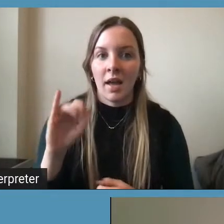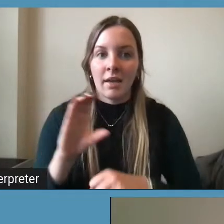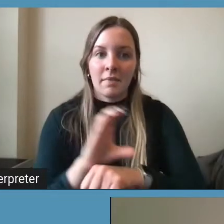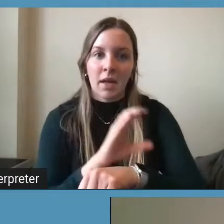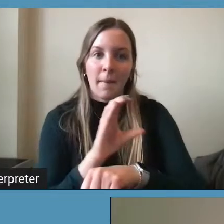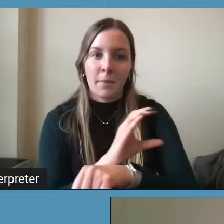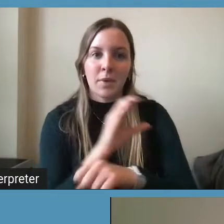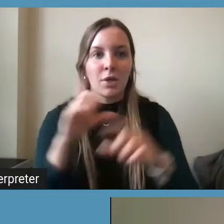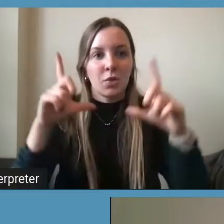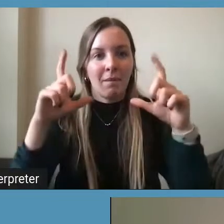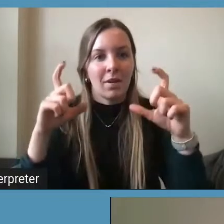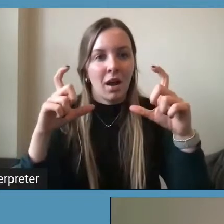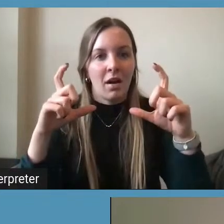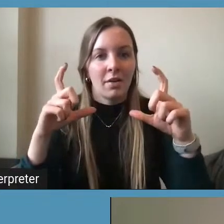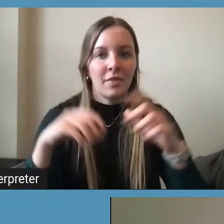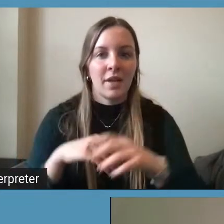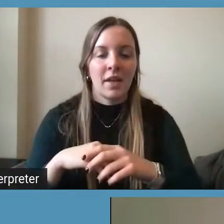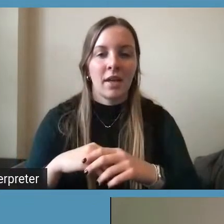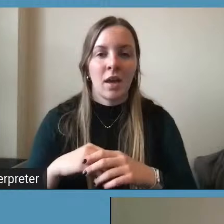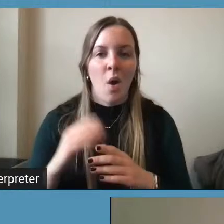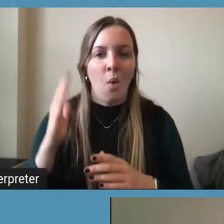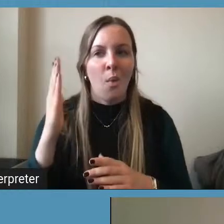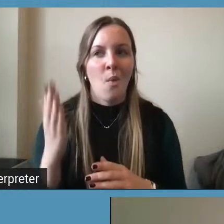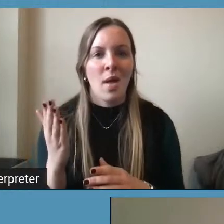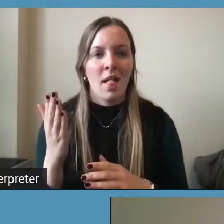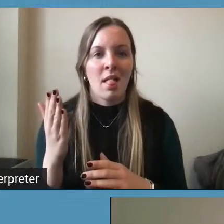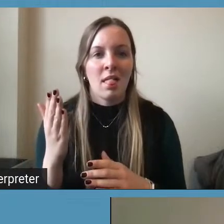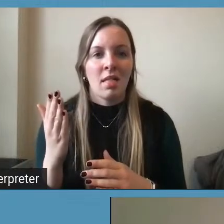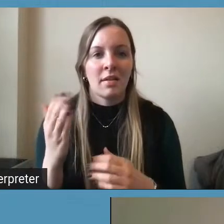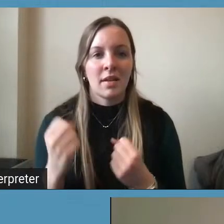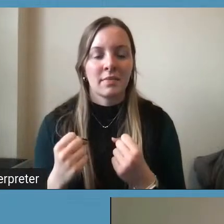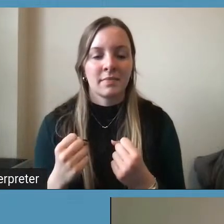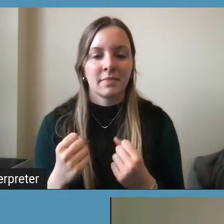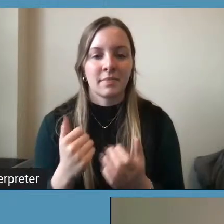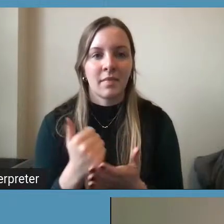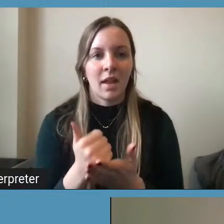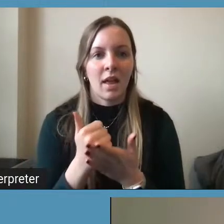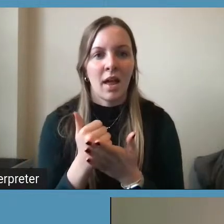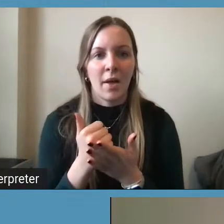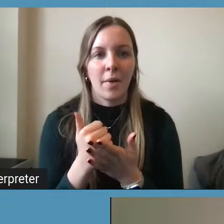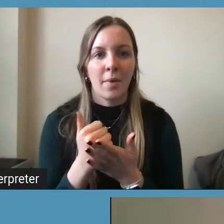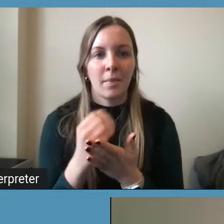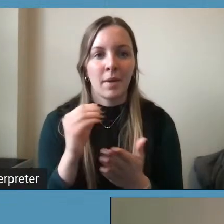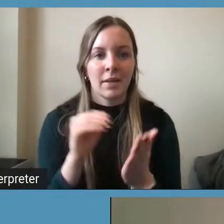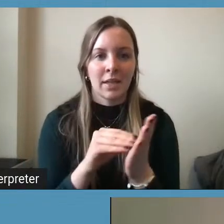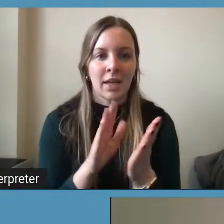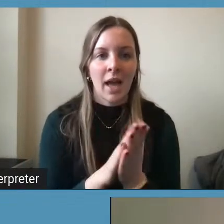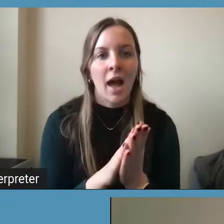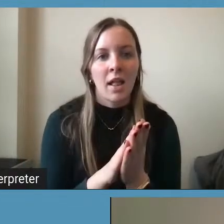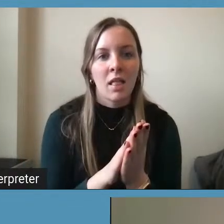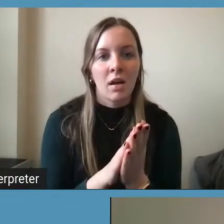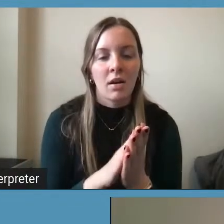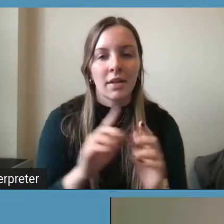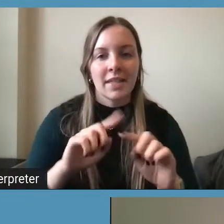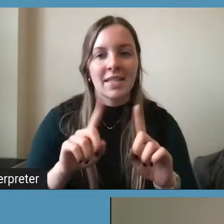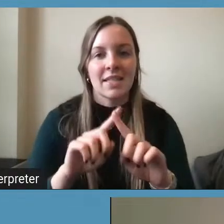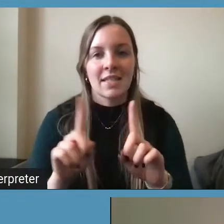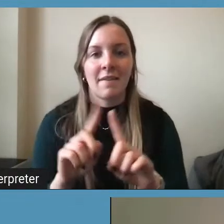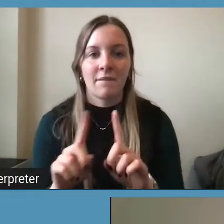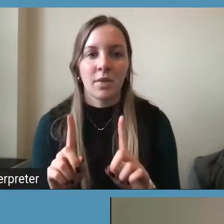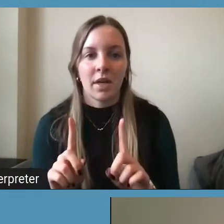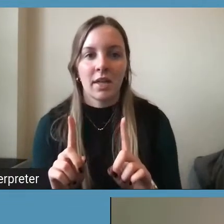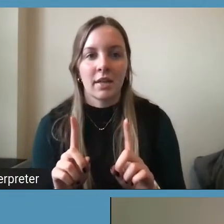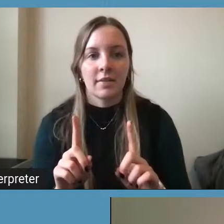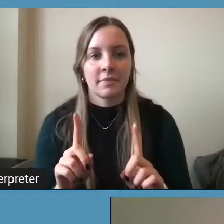photography playing in terms of just, possibly cataloging things that are at risk? Is this something